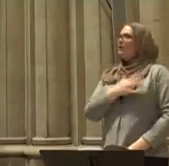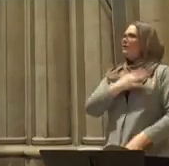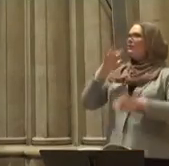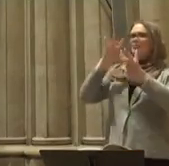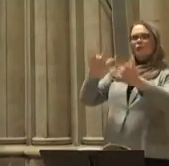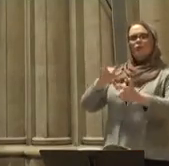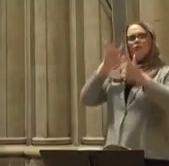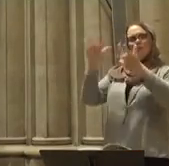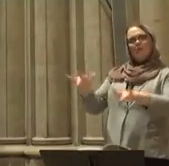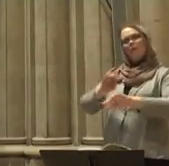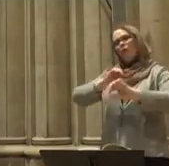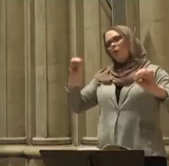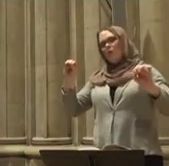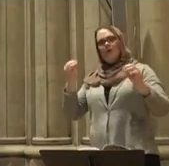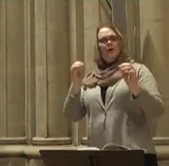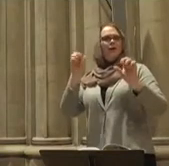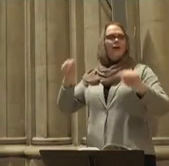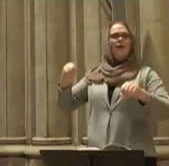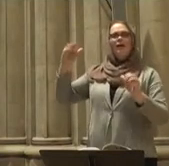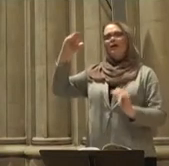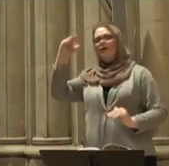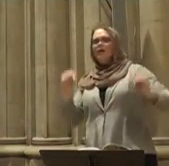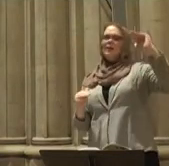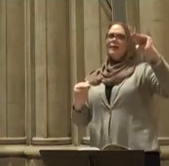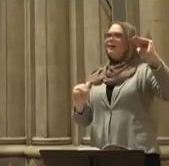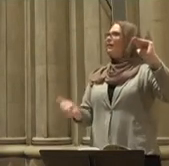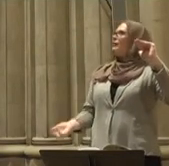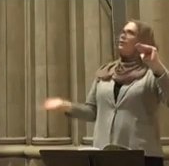nobody greater than you.